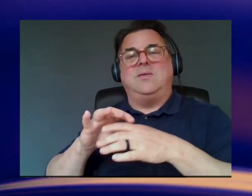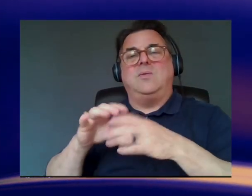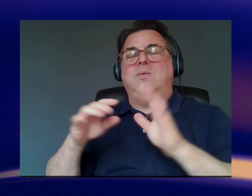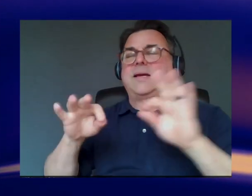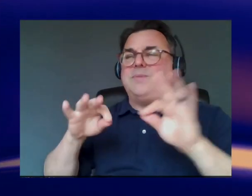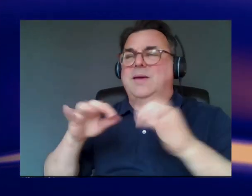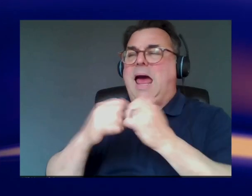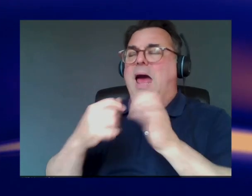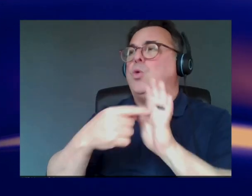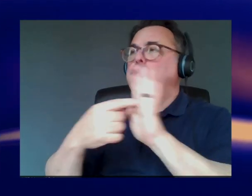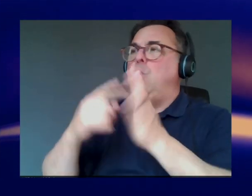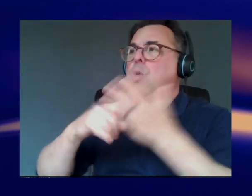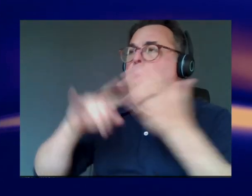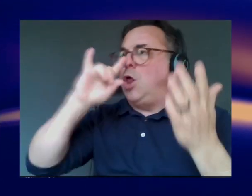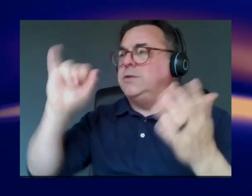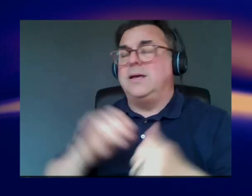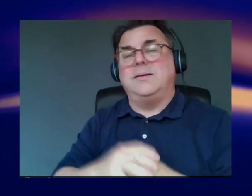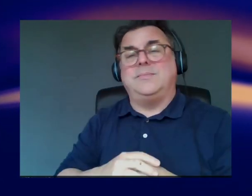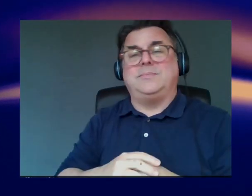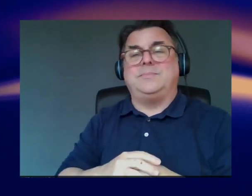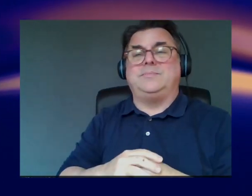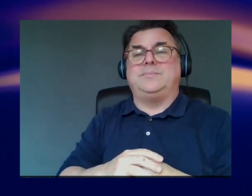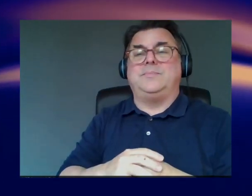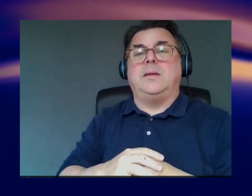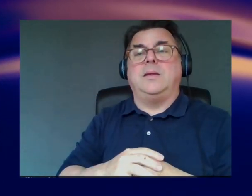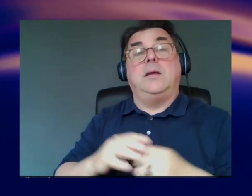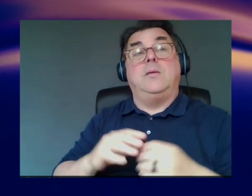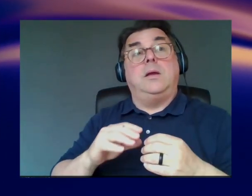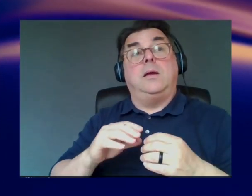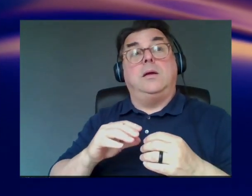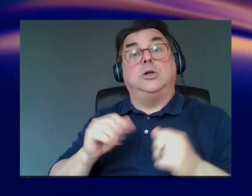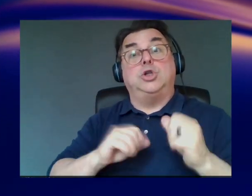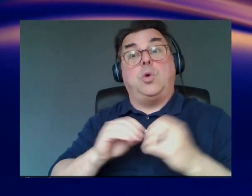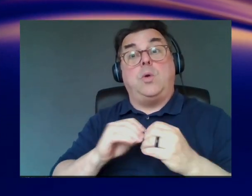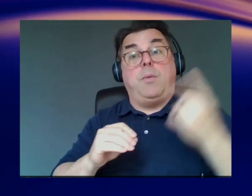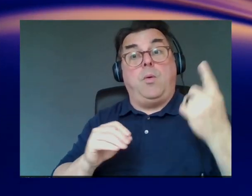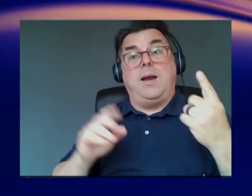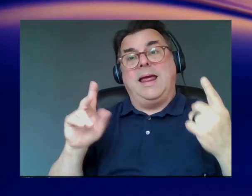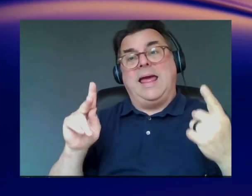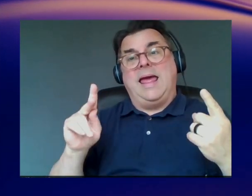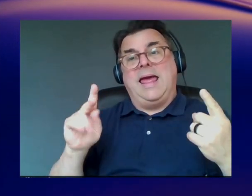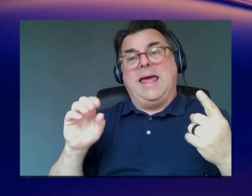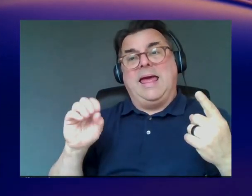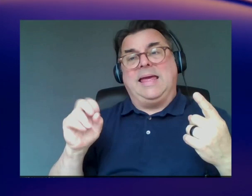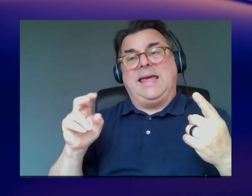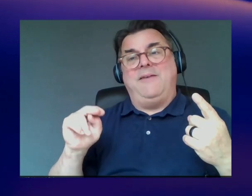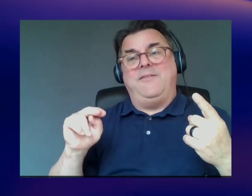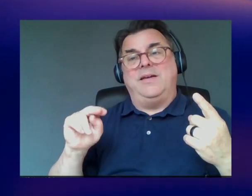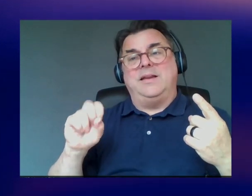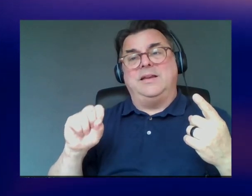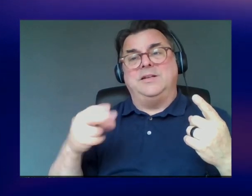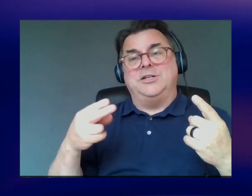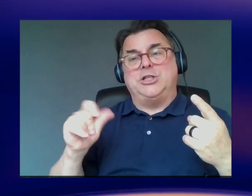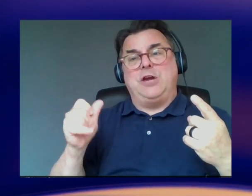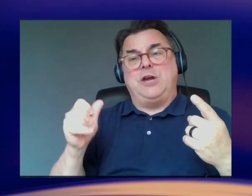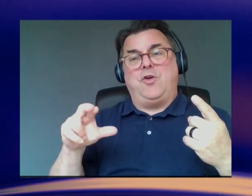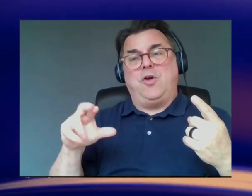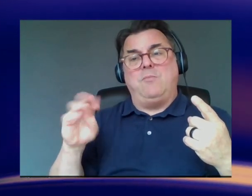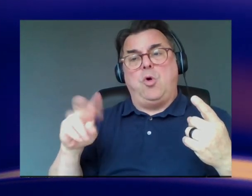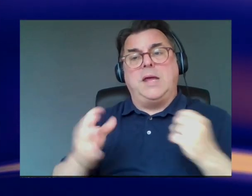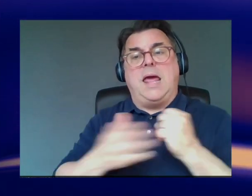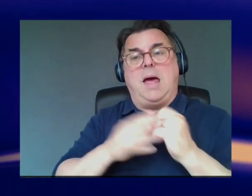able to actually watch, or even if it's on demand, is the show structured in a way to where somebody can actually